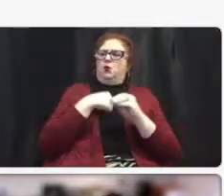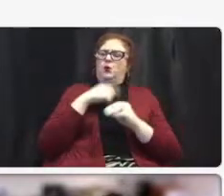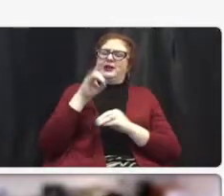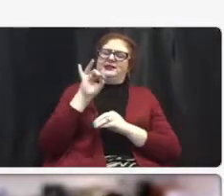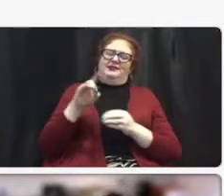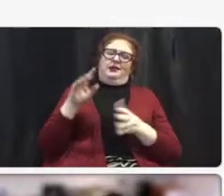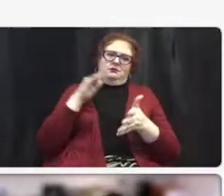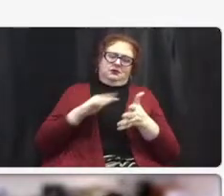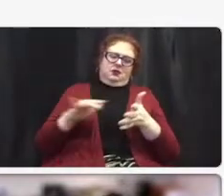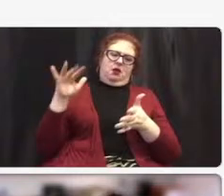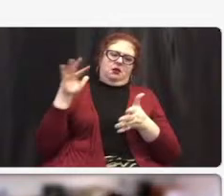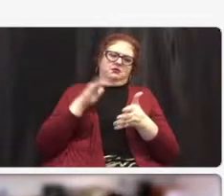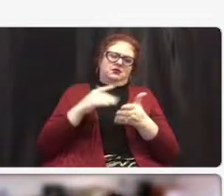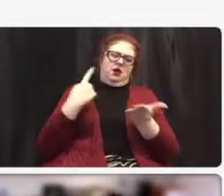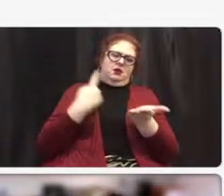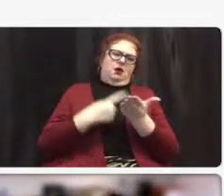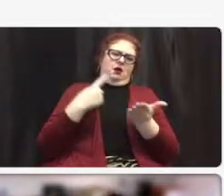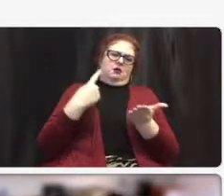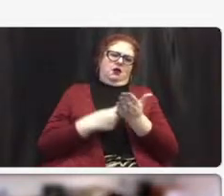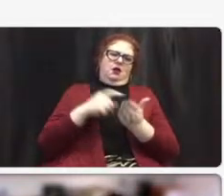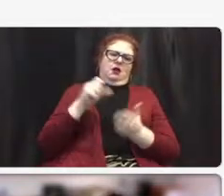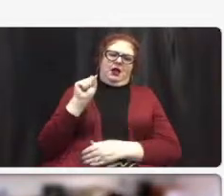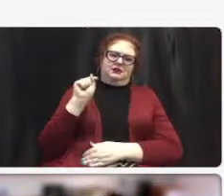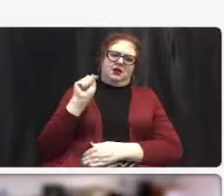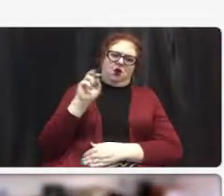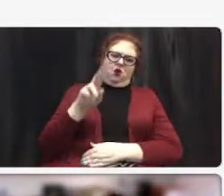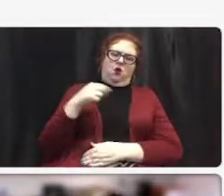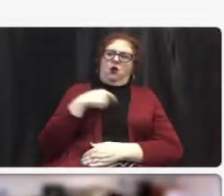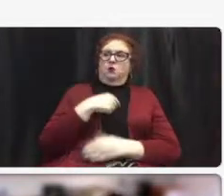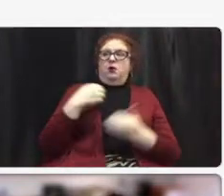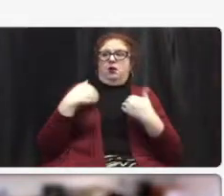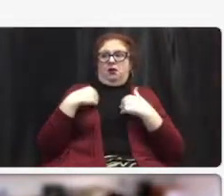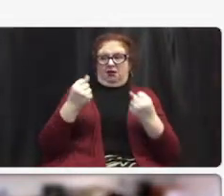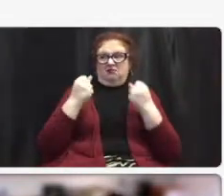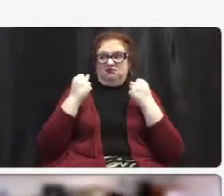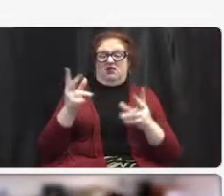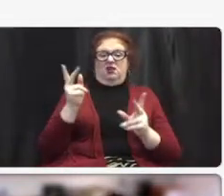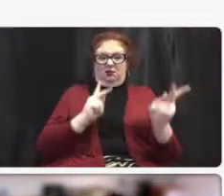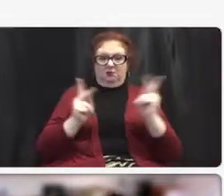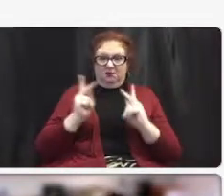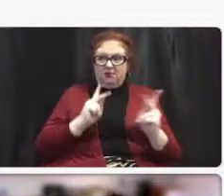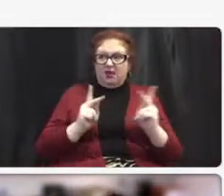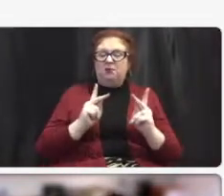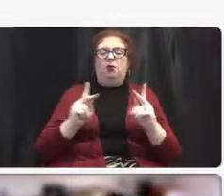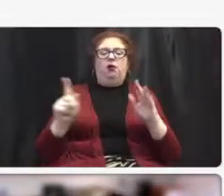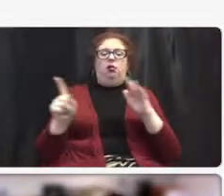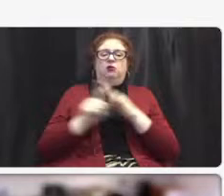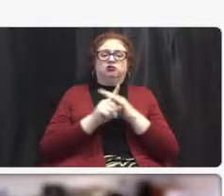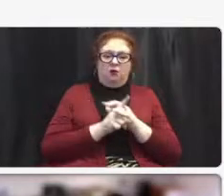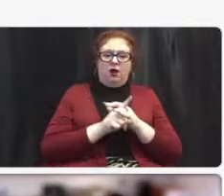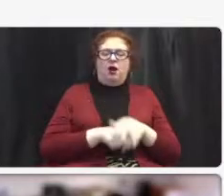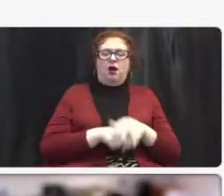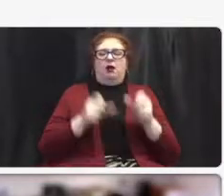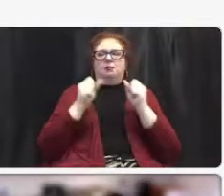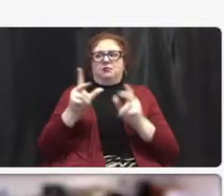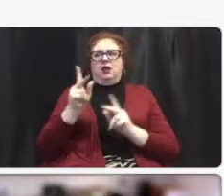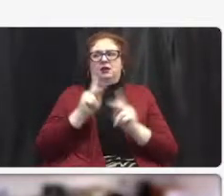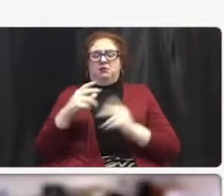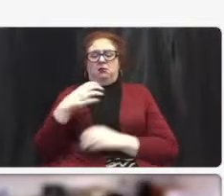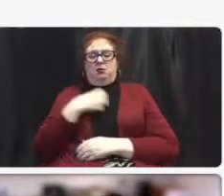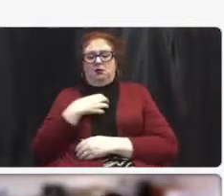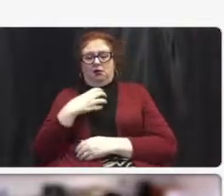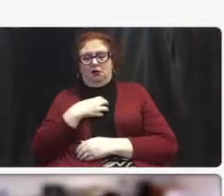time, we knew that we had a lot of them coming in. We were having a lot of complaints from neighbors. And there were